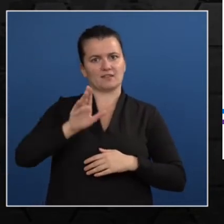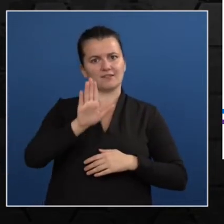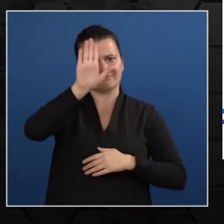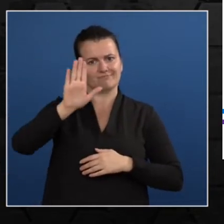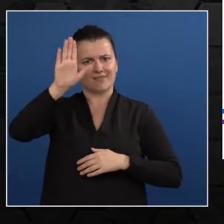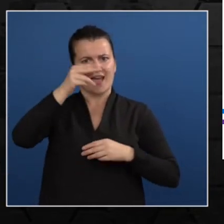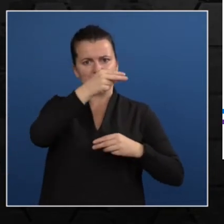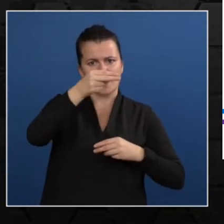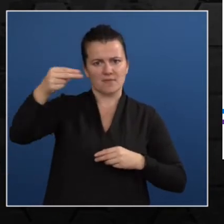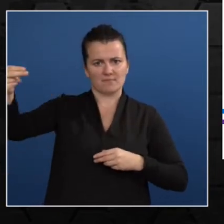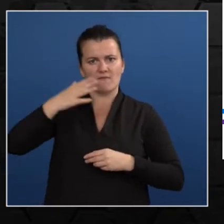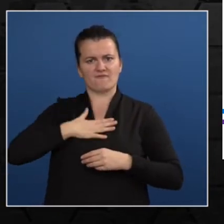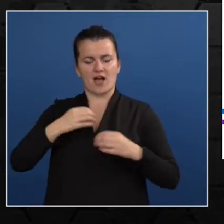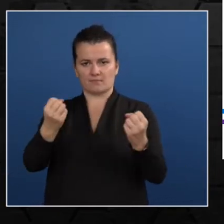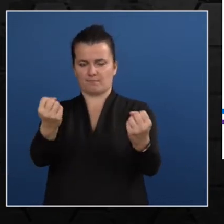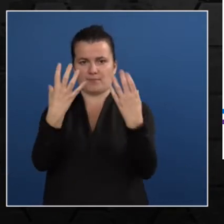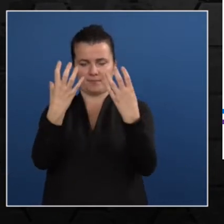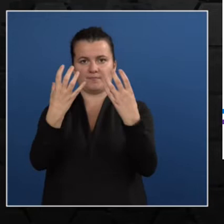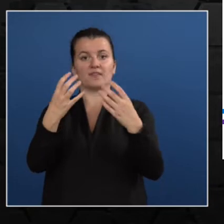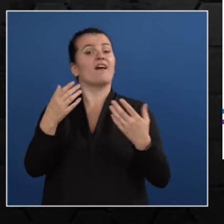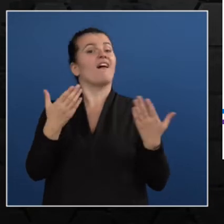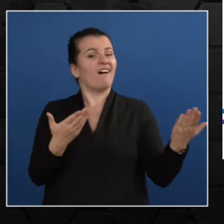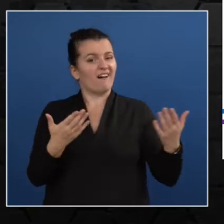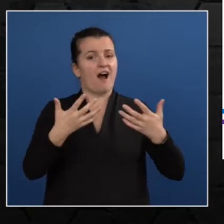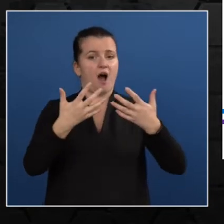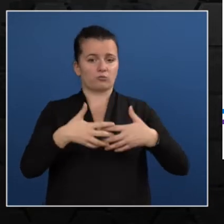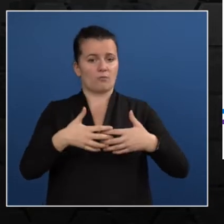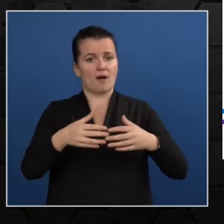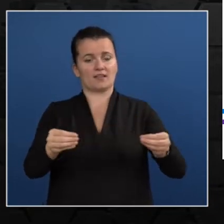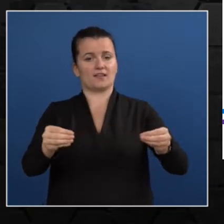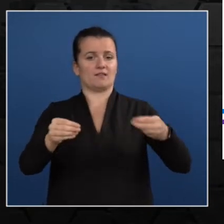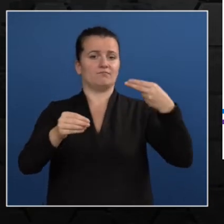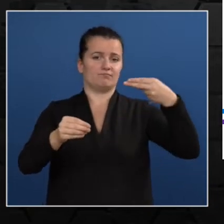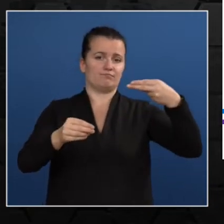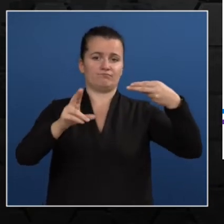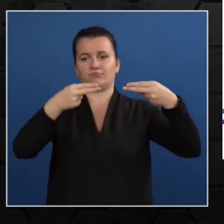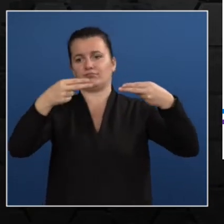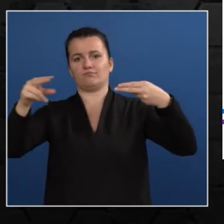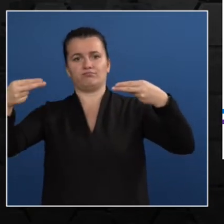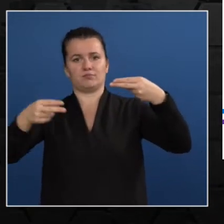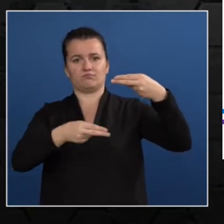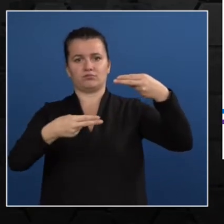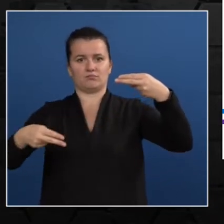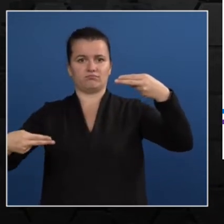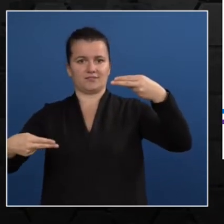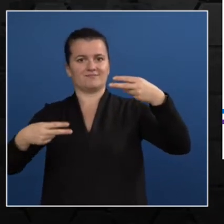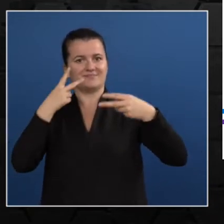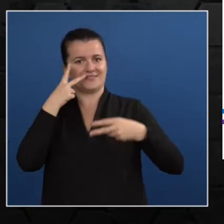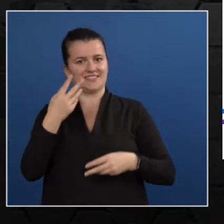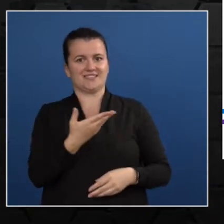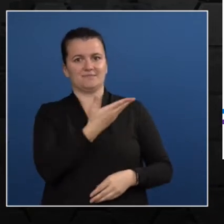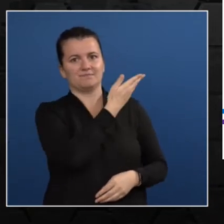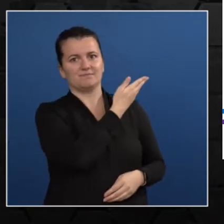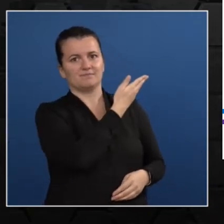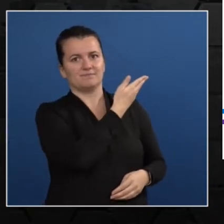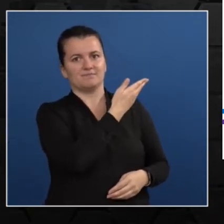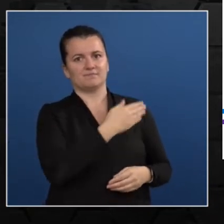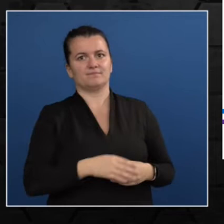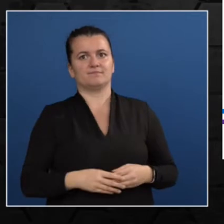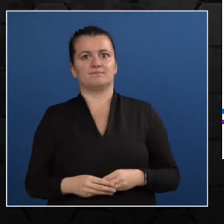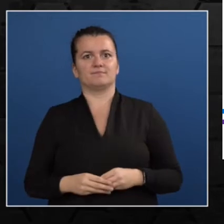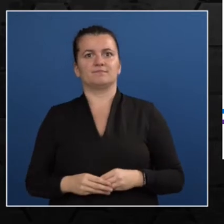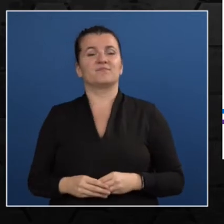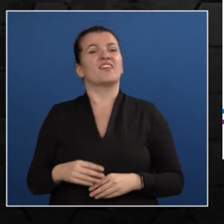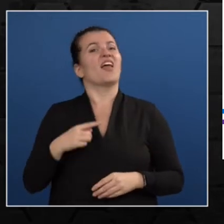them to your user. So these sort of problems are uh, they usually come under the domain of